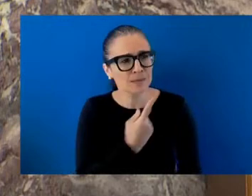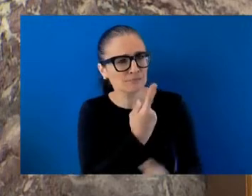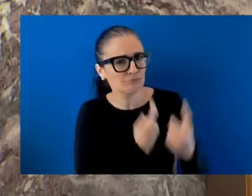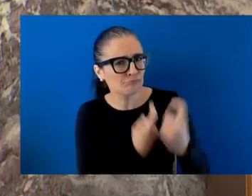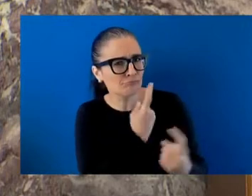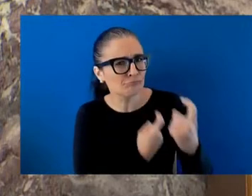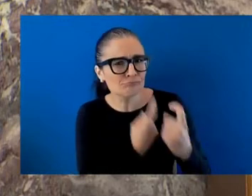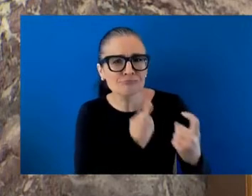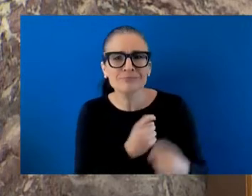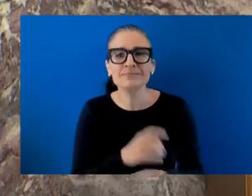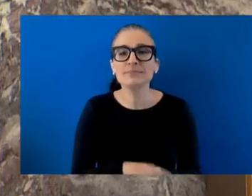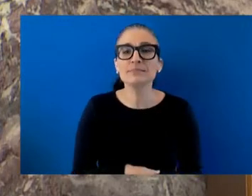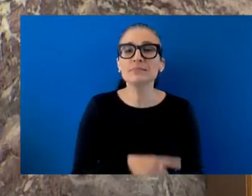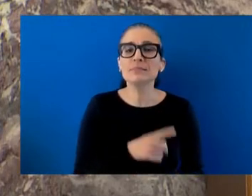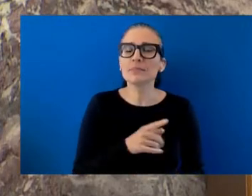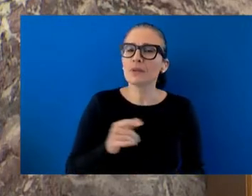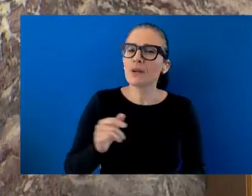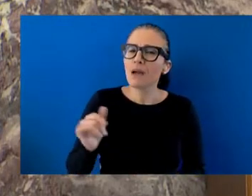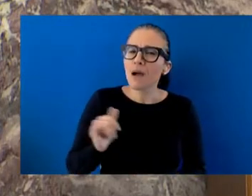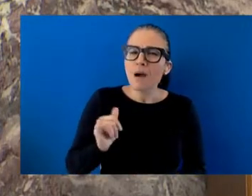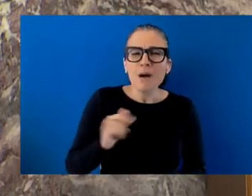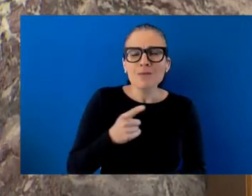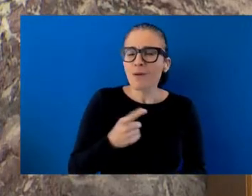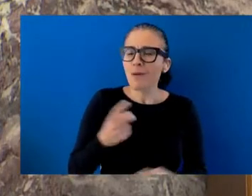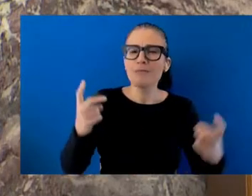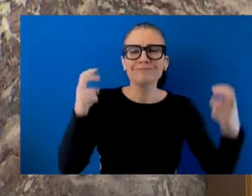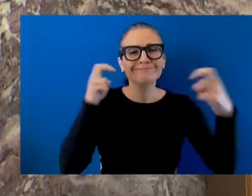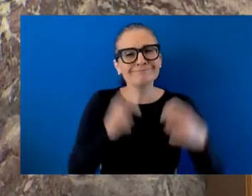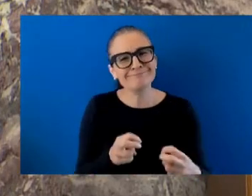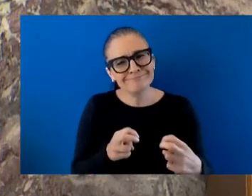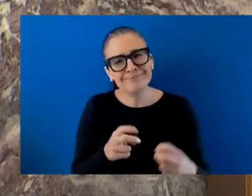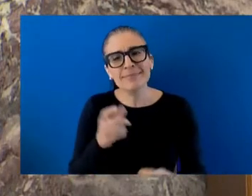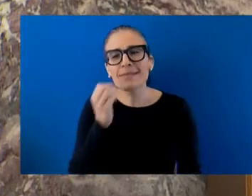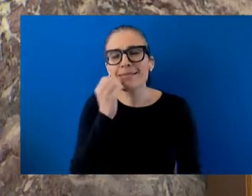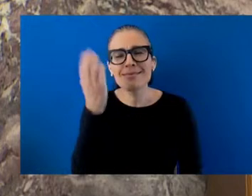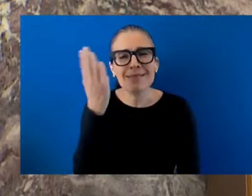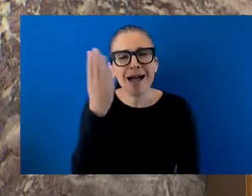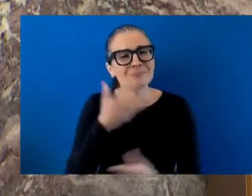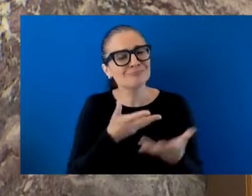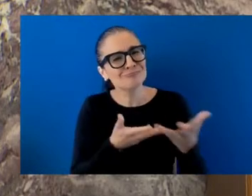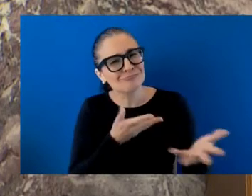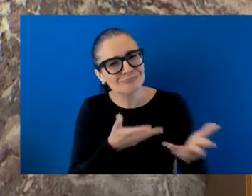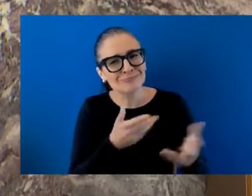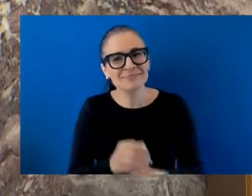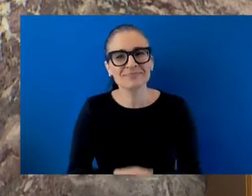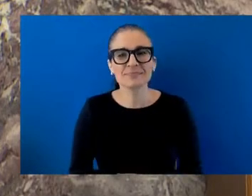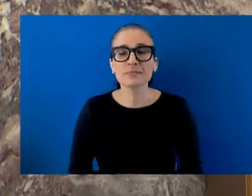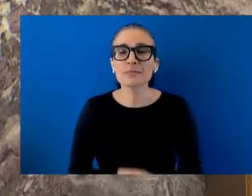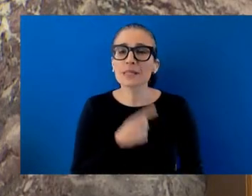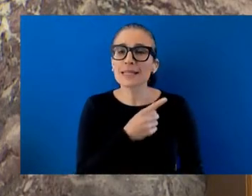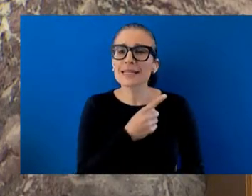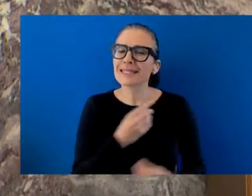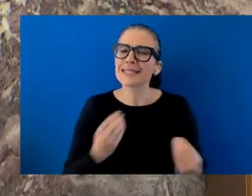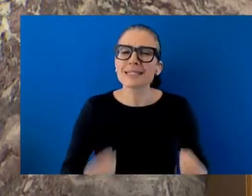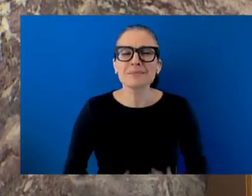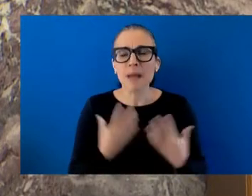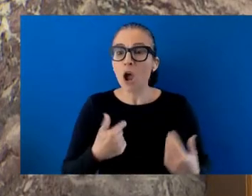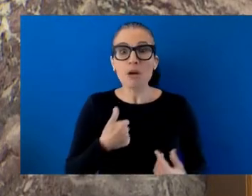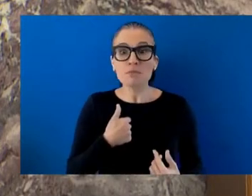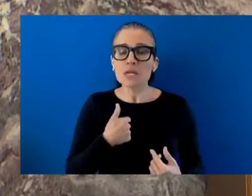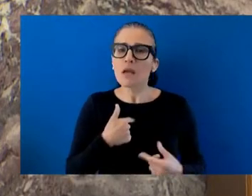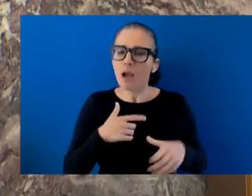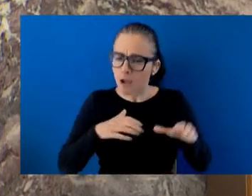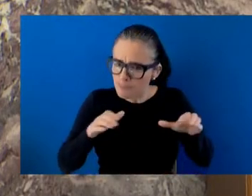with me in. He also inspires me to do my best in building a society that can create space for the next generation's dreams and